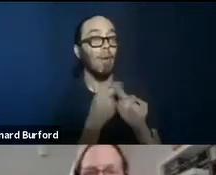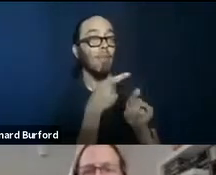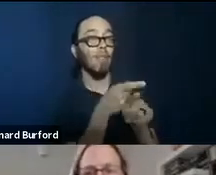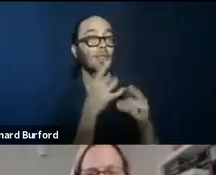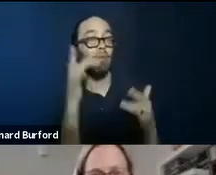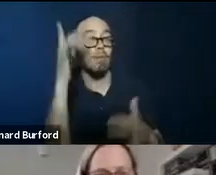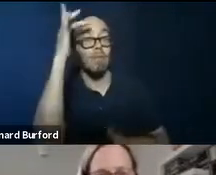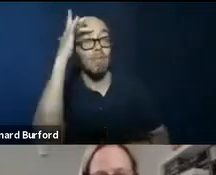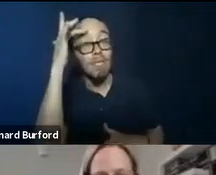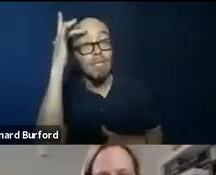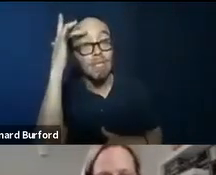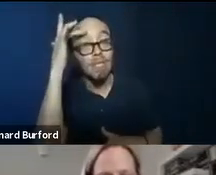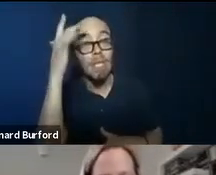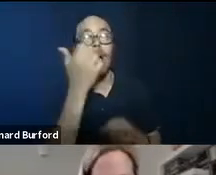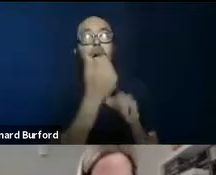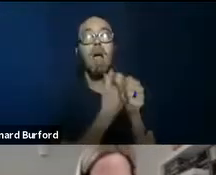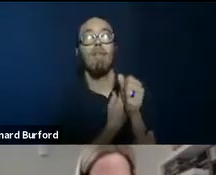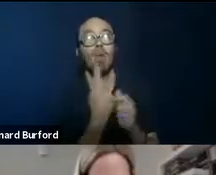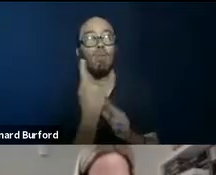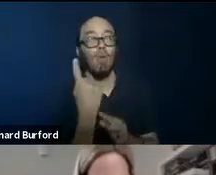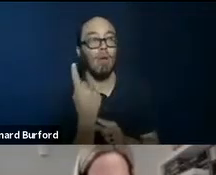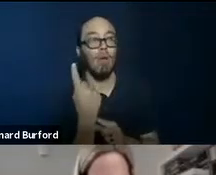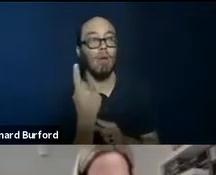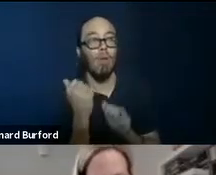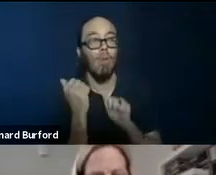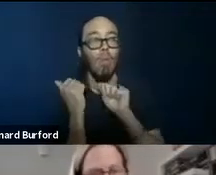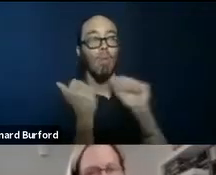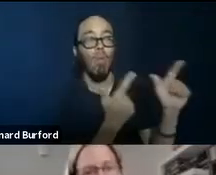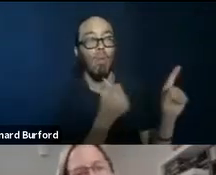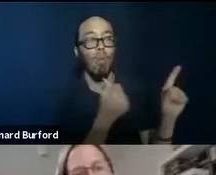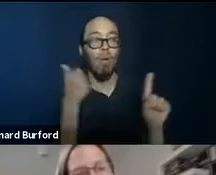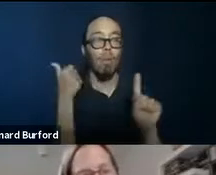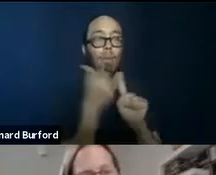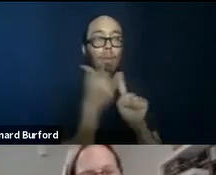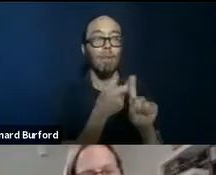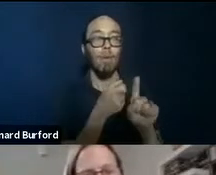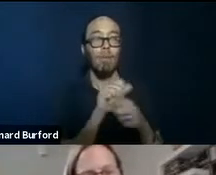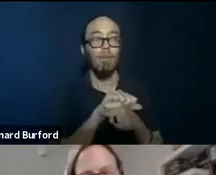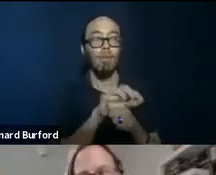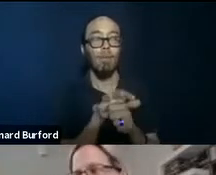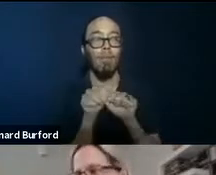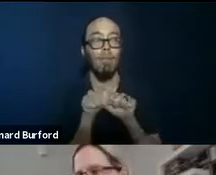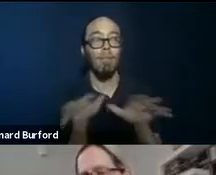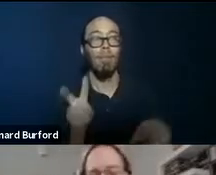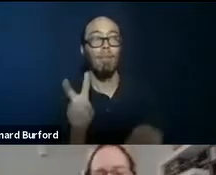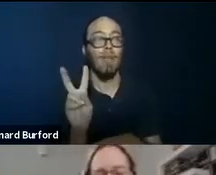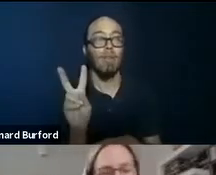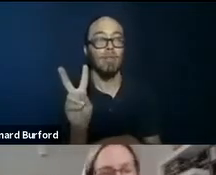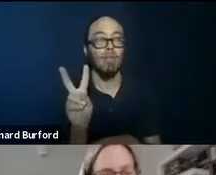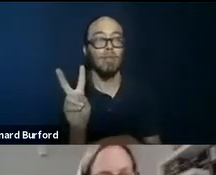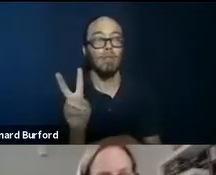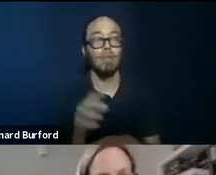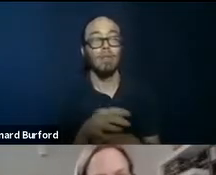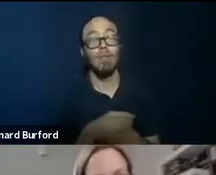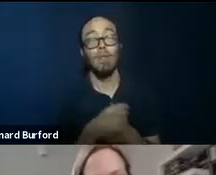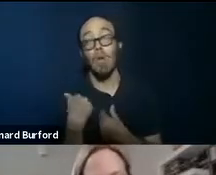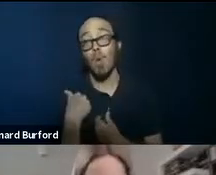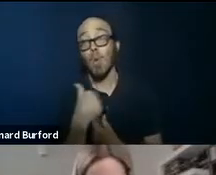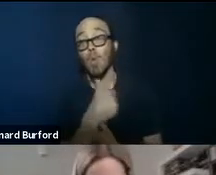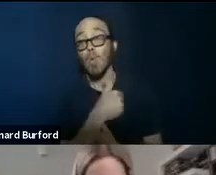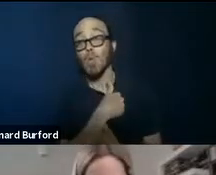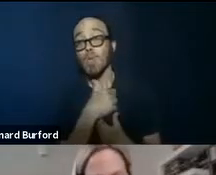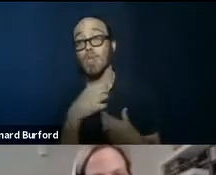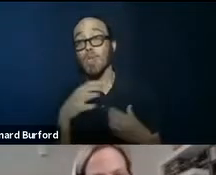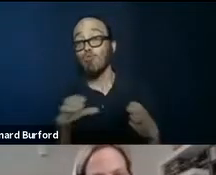disease, everyone has been impacted by this horrible virus. And the efforts that we've taken to slow the